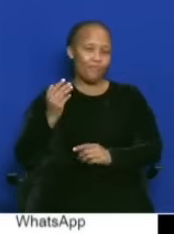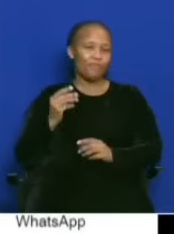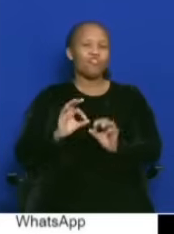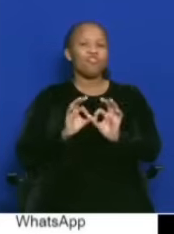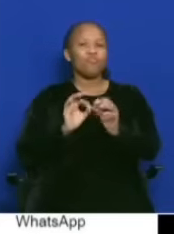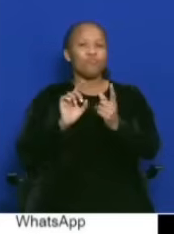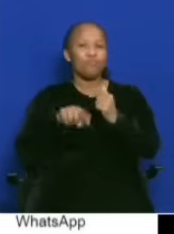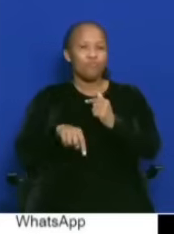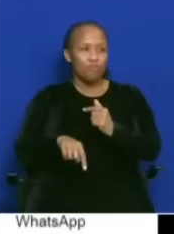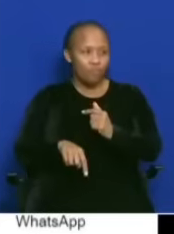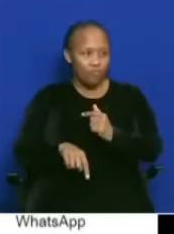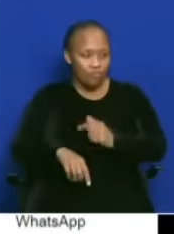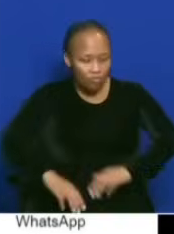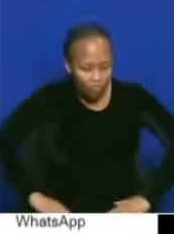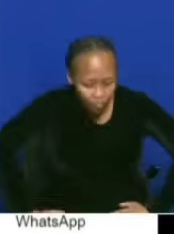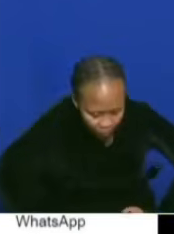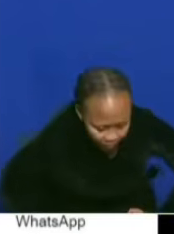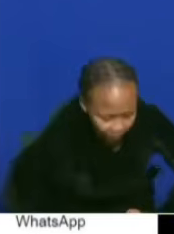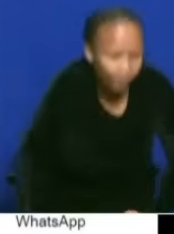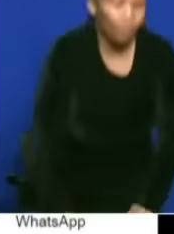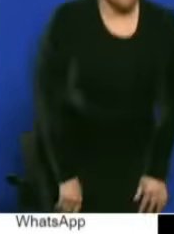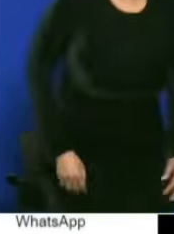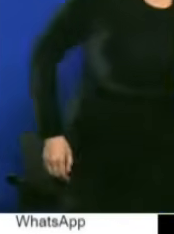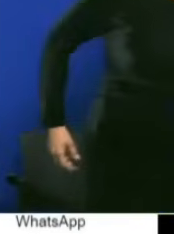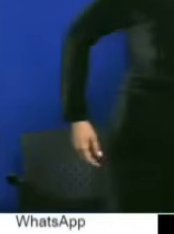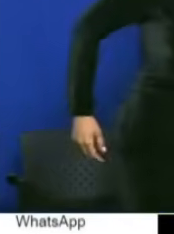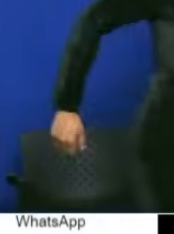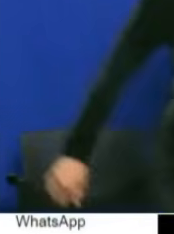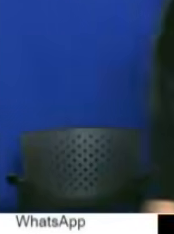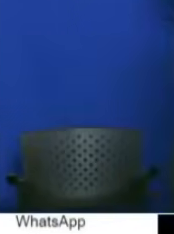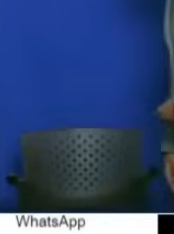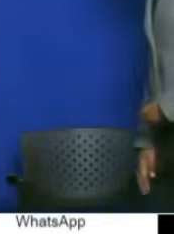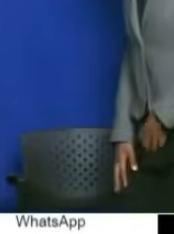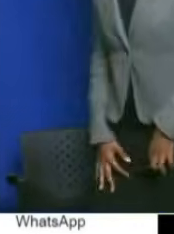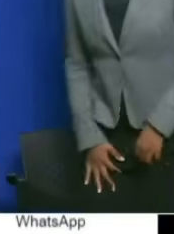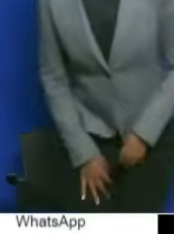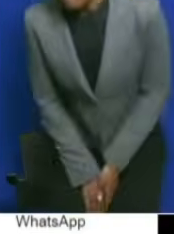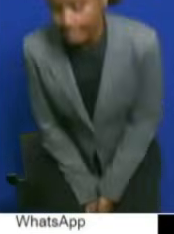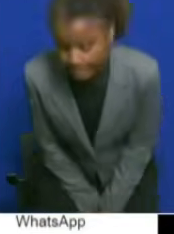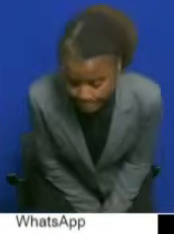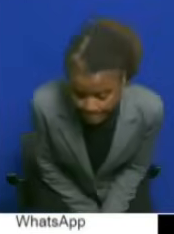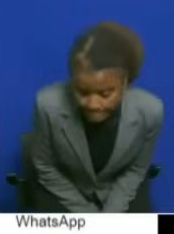And General Khan responds, yes, he will let me know he was in meetings